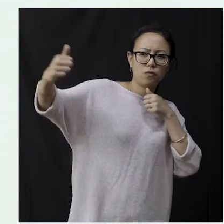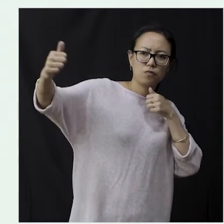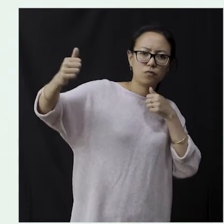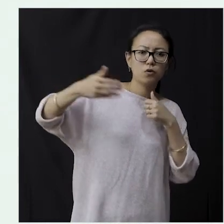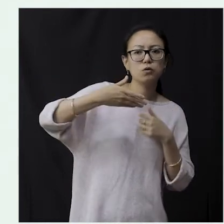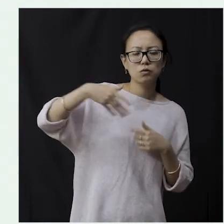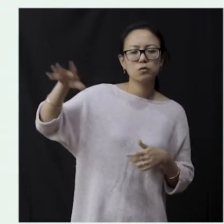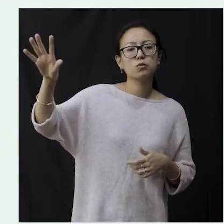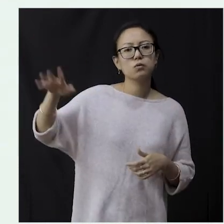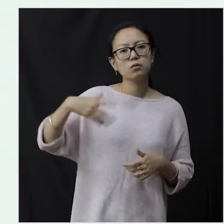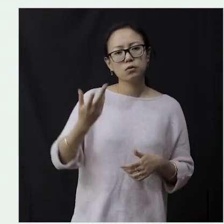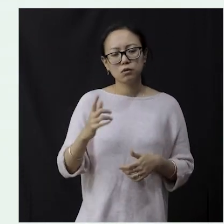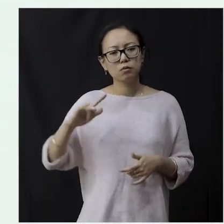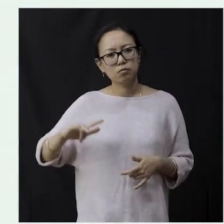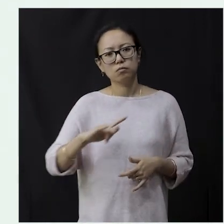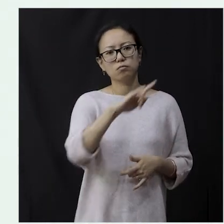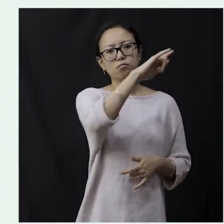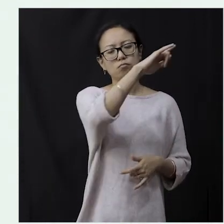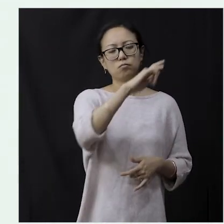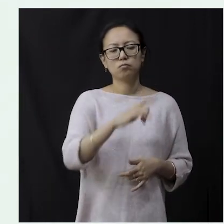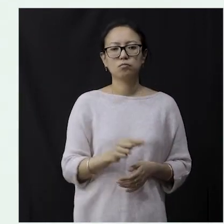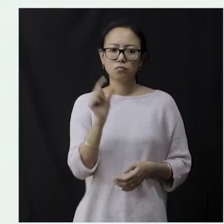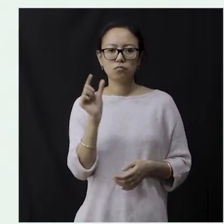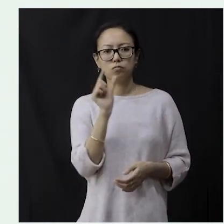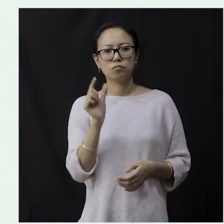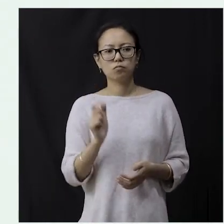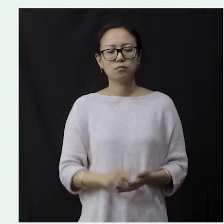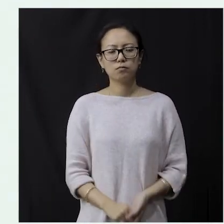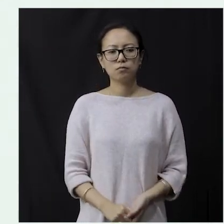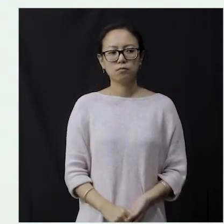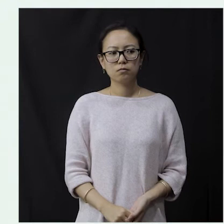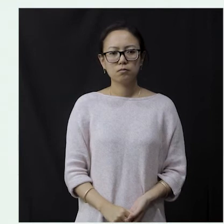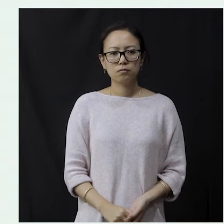journey at a very short period of time. All right.